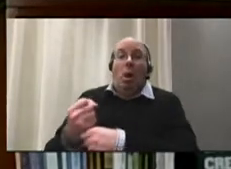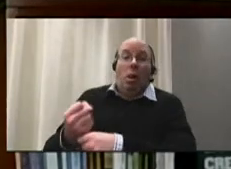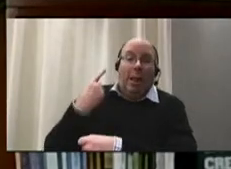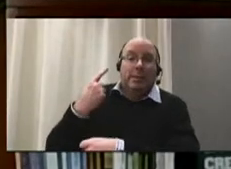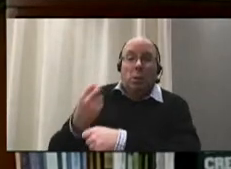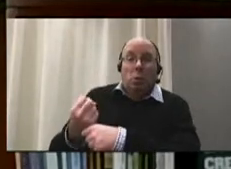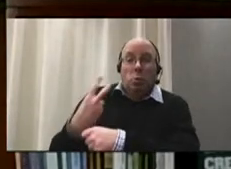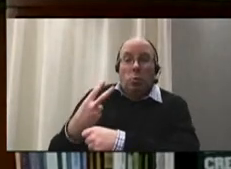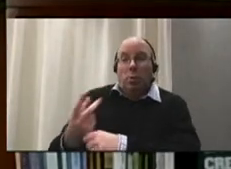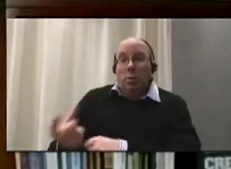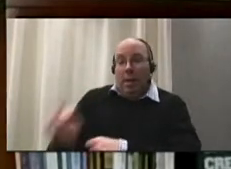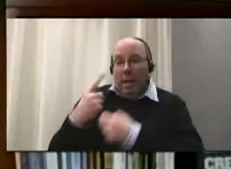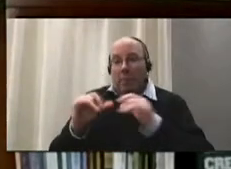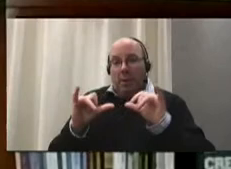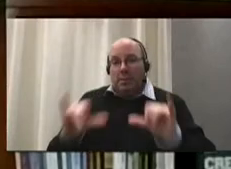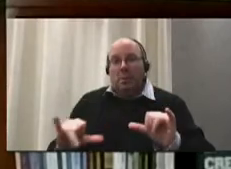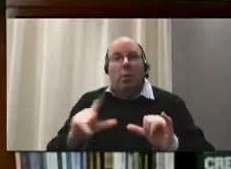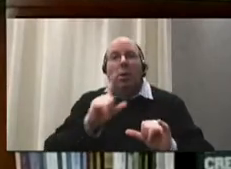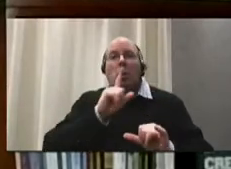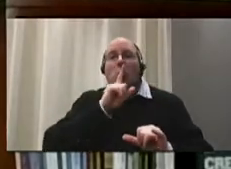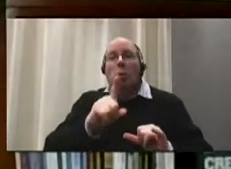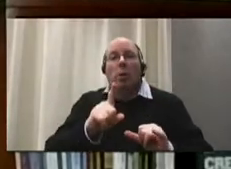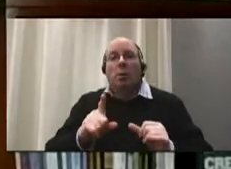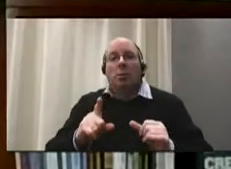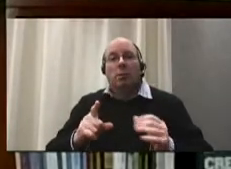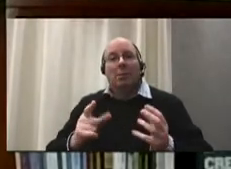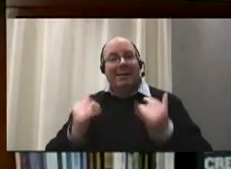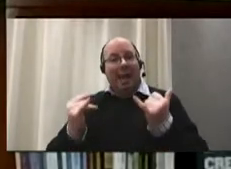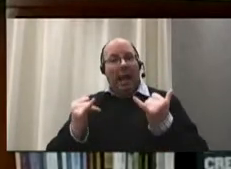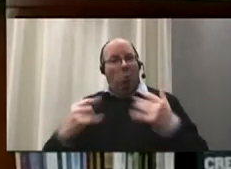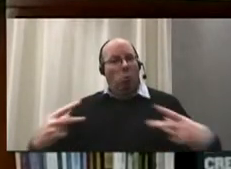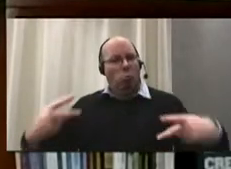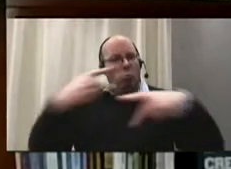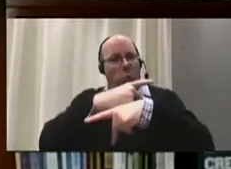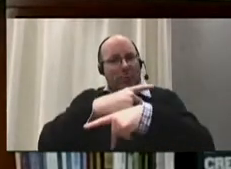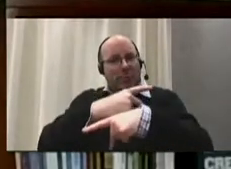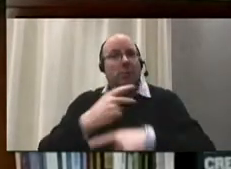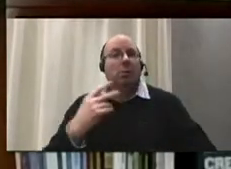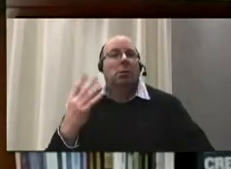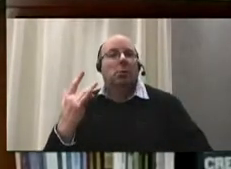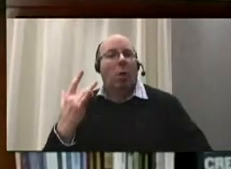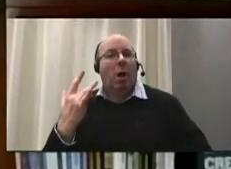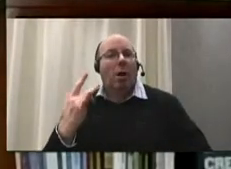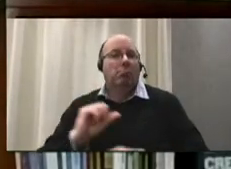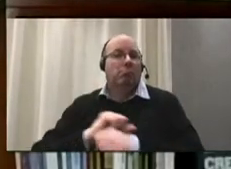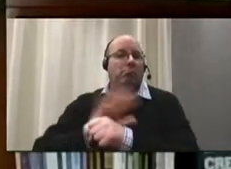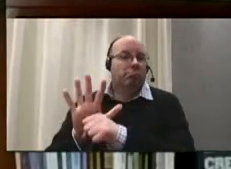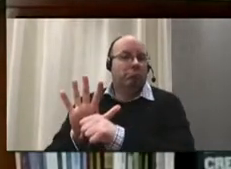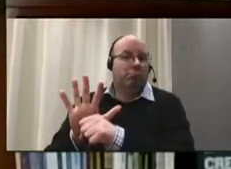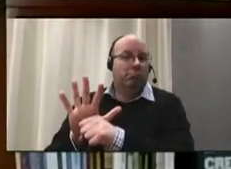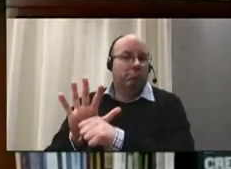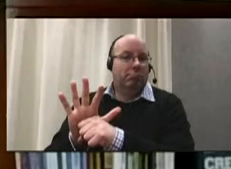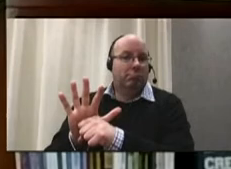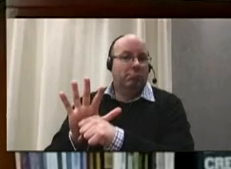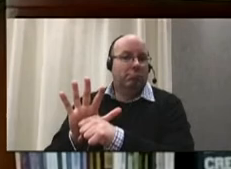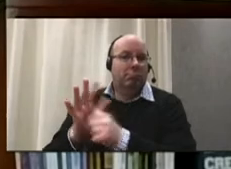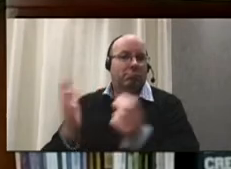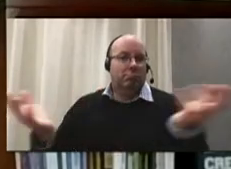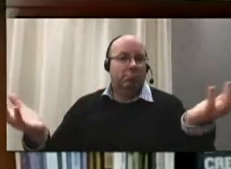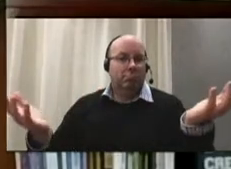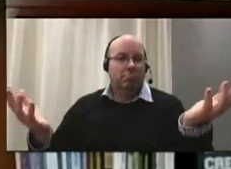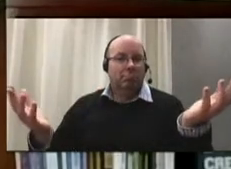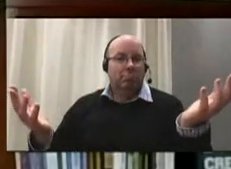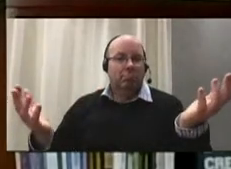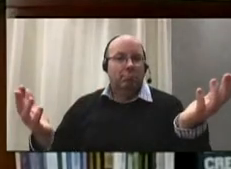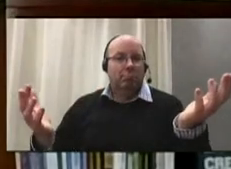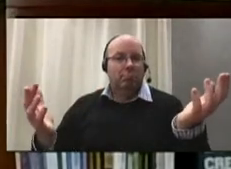is even in more dire need now because of COVID-19, which is unfortunate. On December 16, the